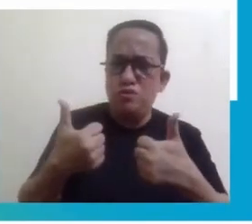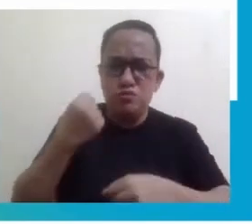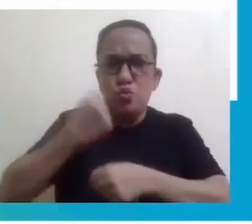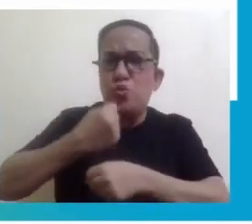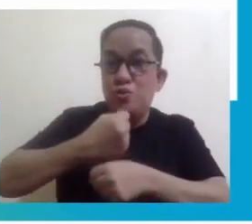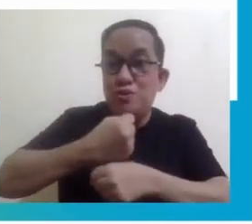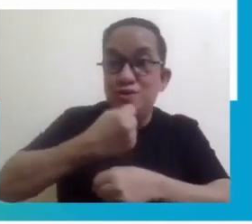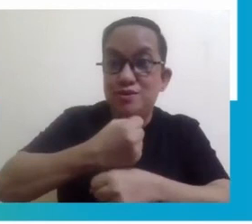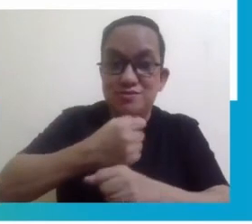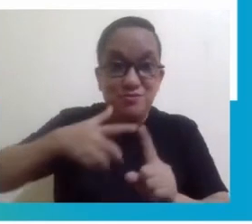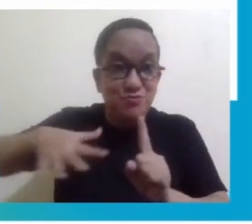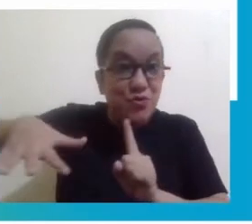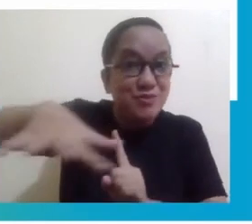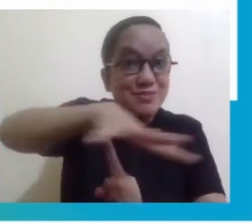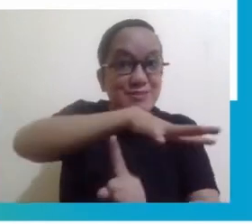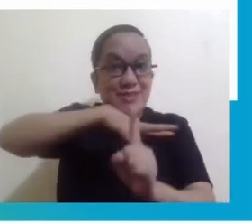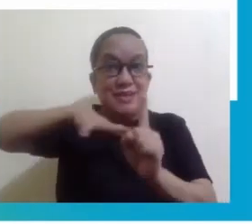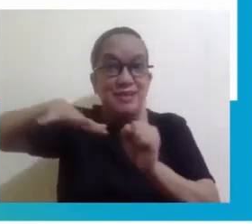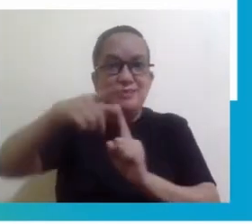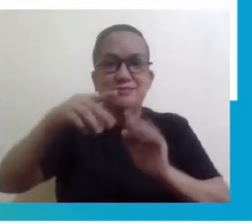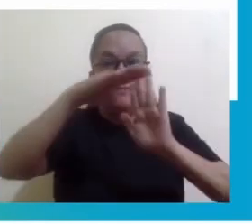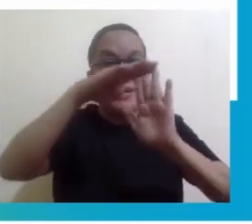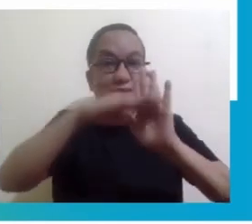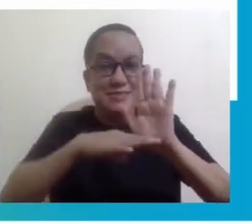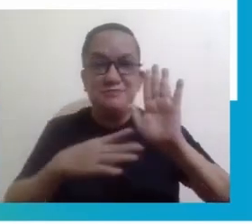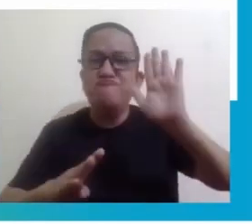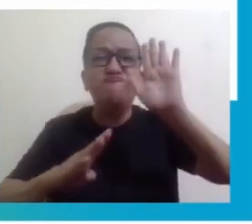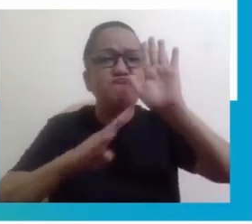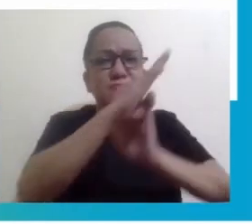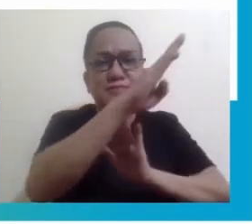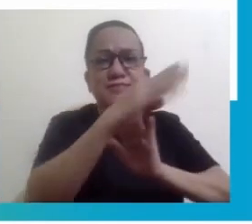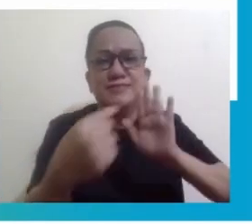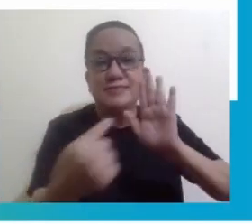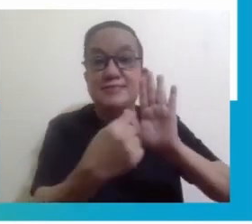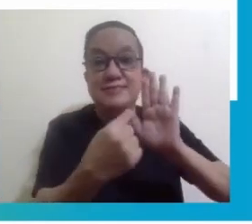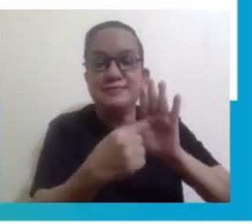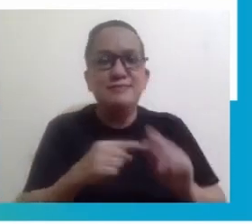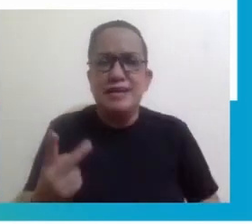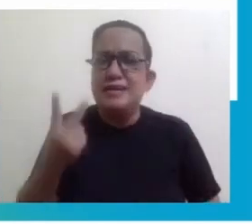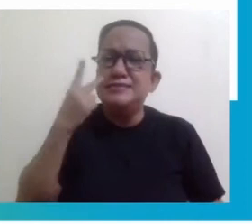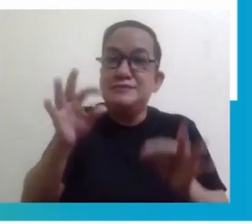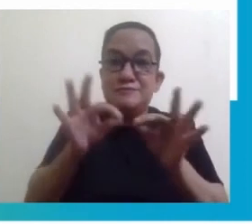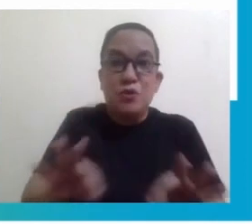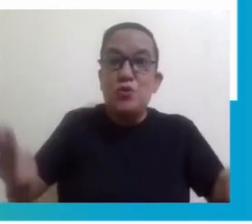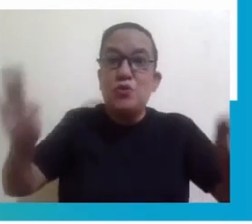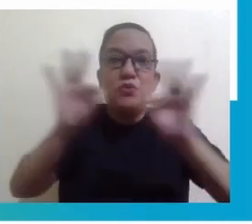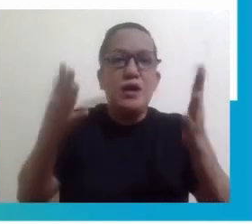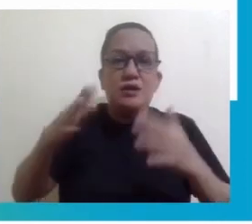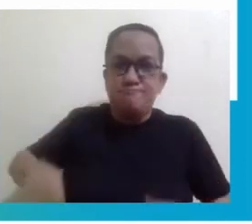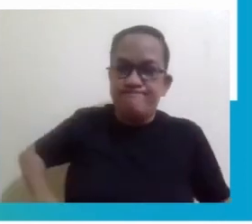potential to increase meaningful youth engagement in ADB's operations and knowledge work, focusing on the vulnerable and